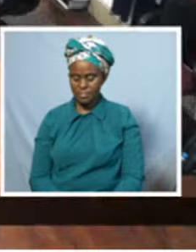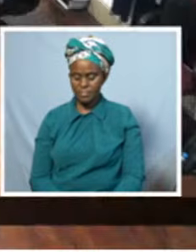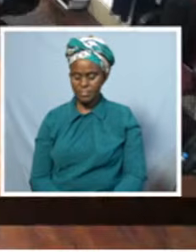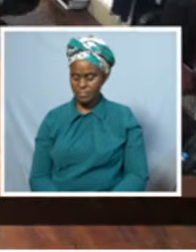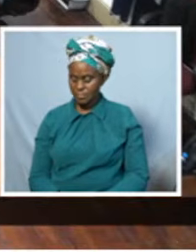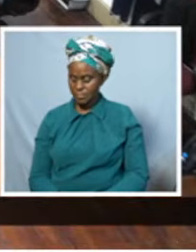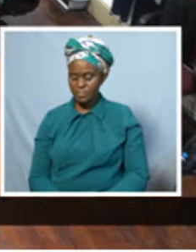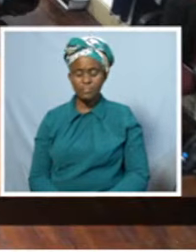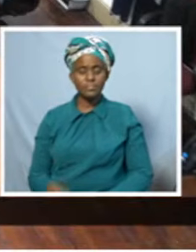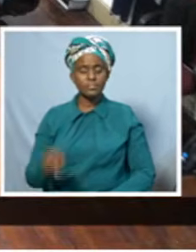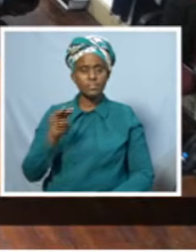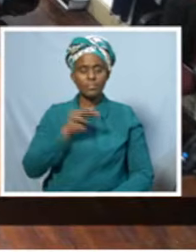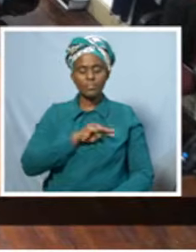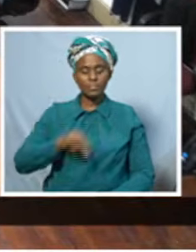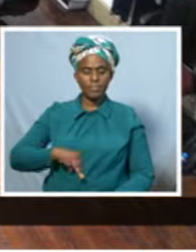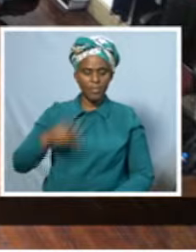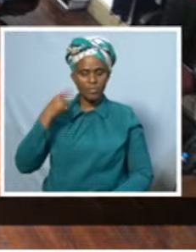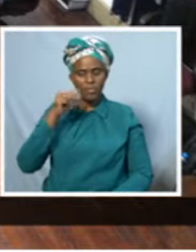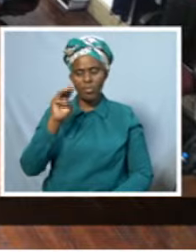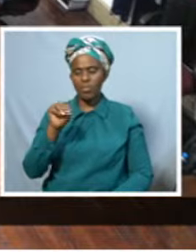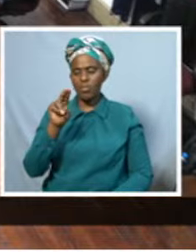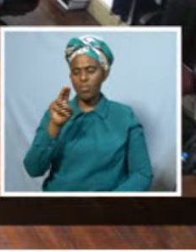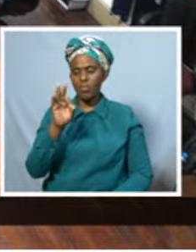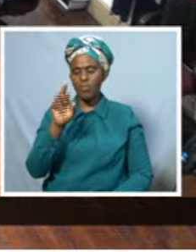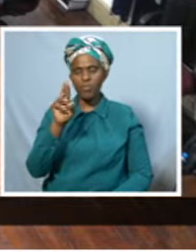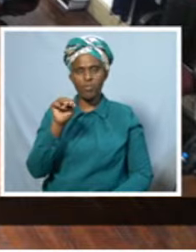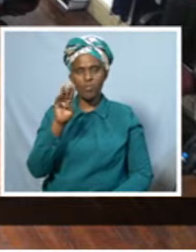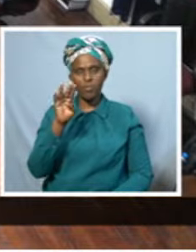Honorable member for Mufumbwe.